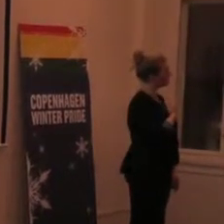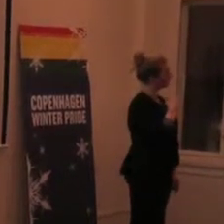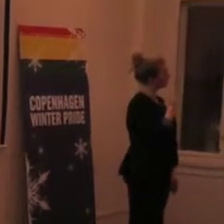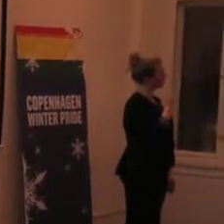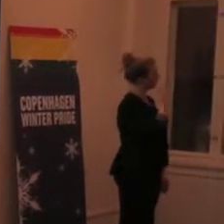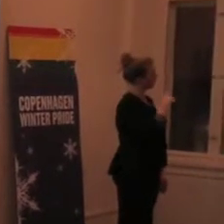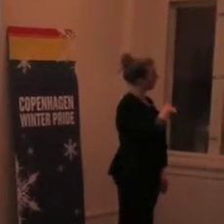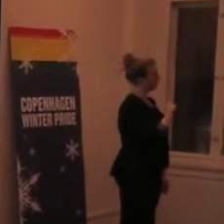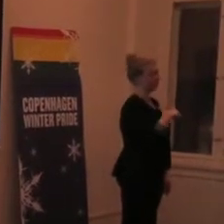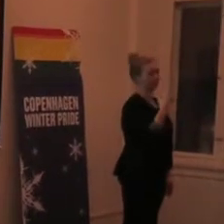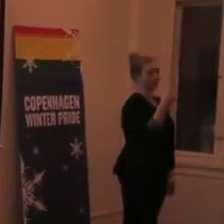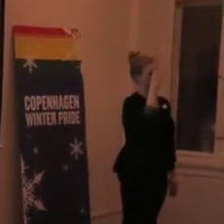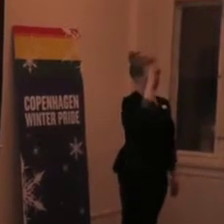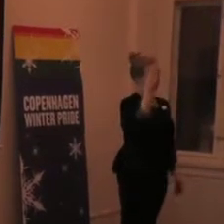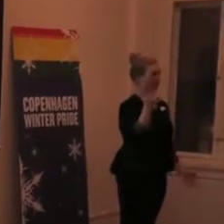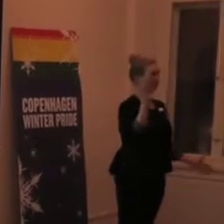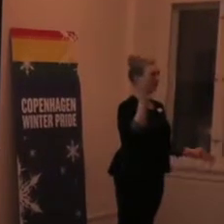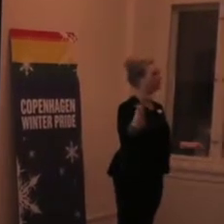then going back to Iraq.